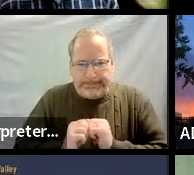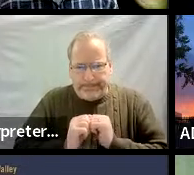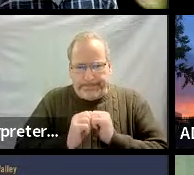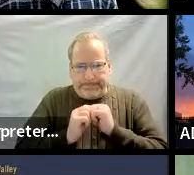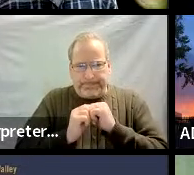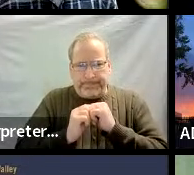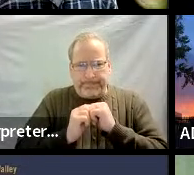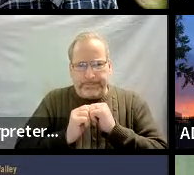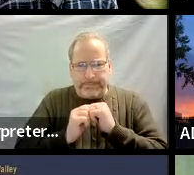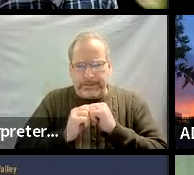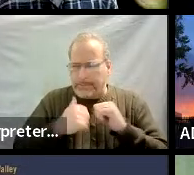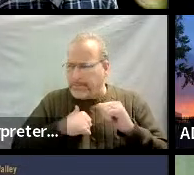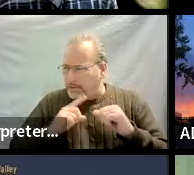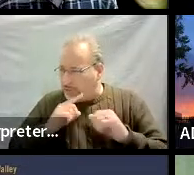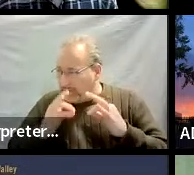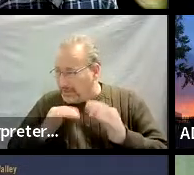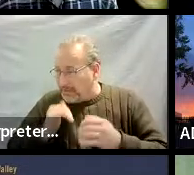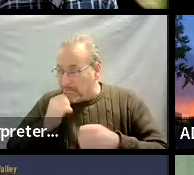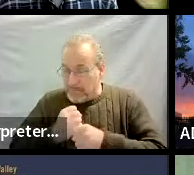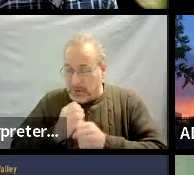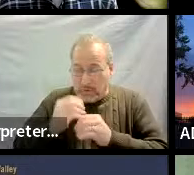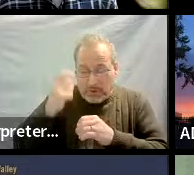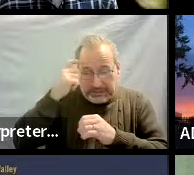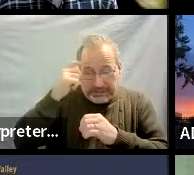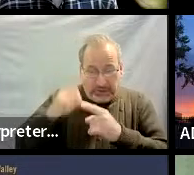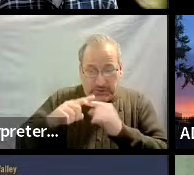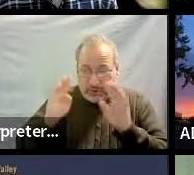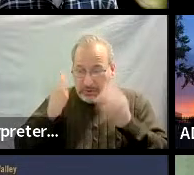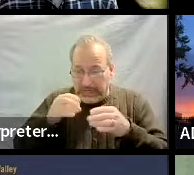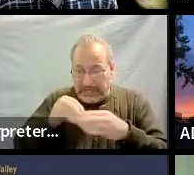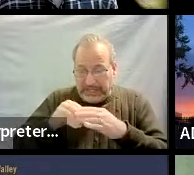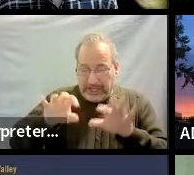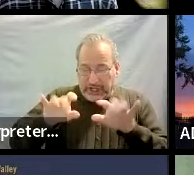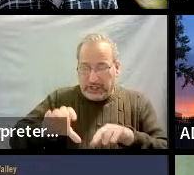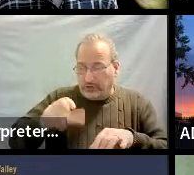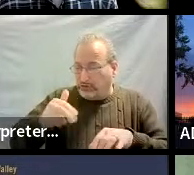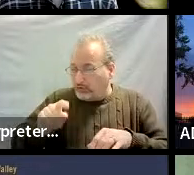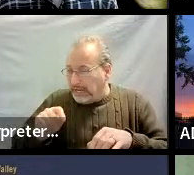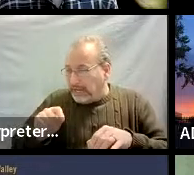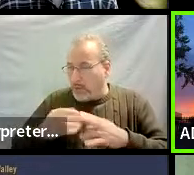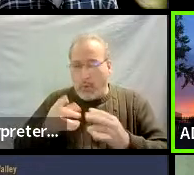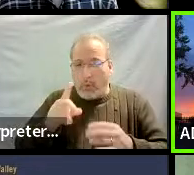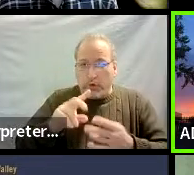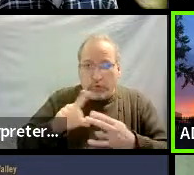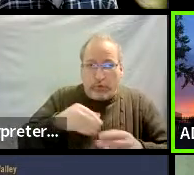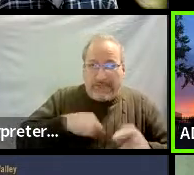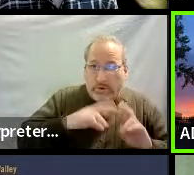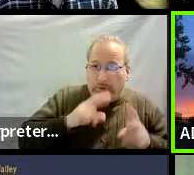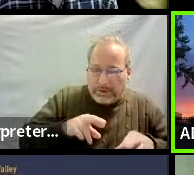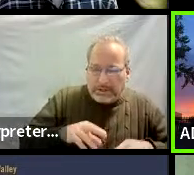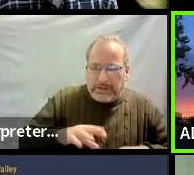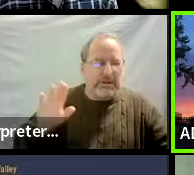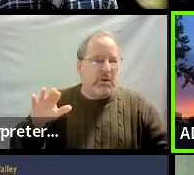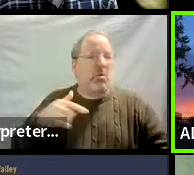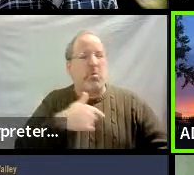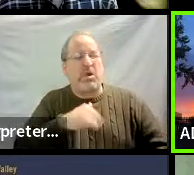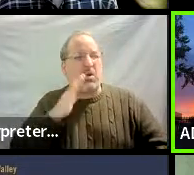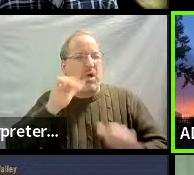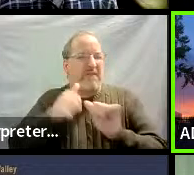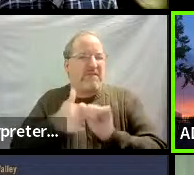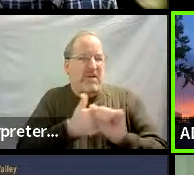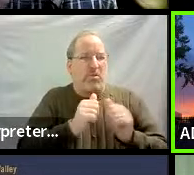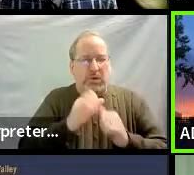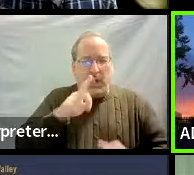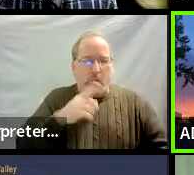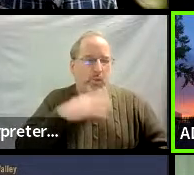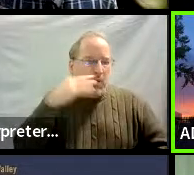So not sure if it makes most sense to address that in the chat or if you have a response. We'll follow up with Ned. Yeah, we'll let